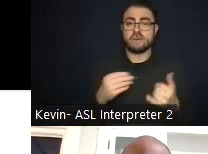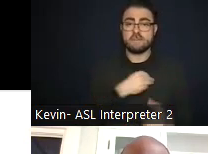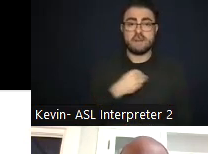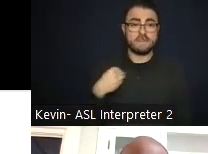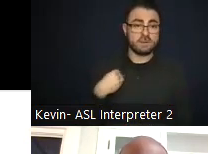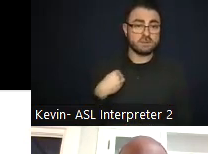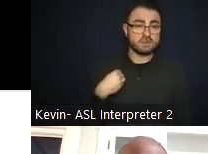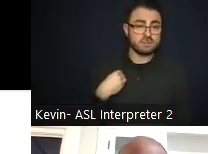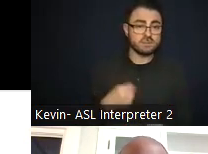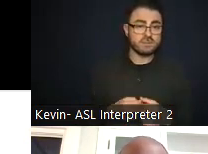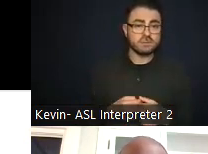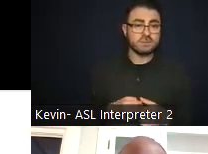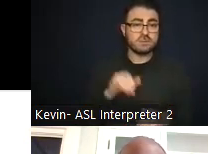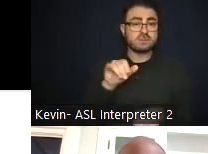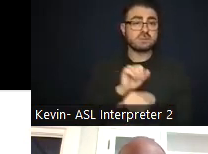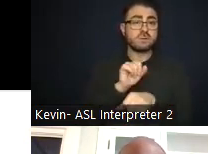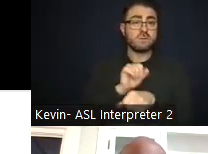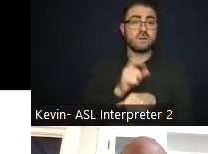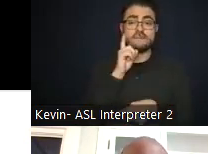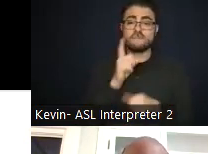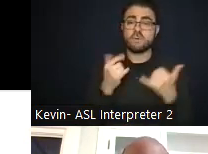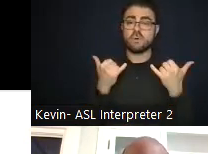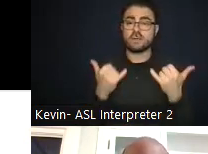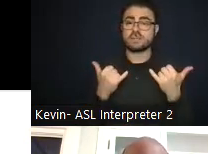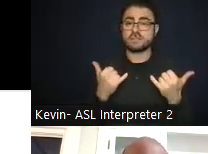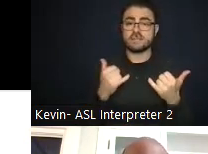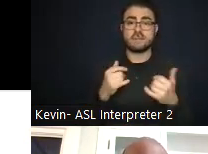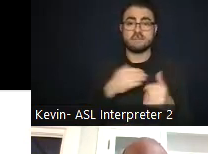The work of existing members is not interrupted.